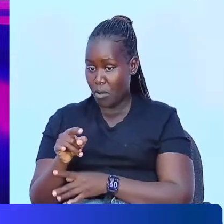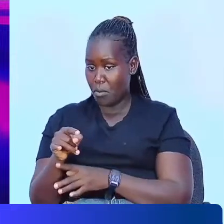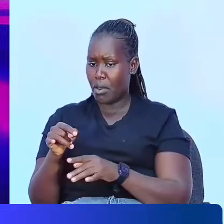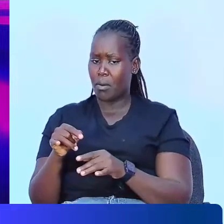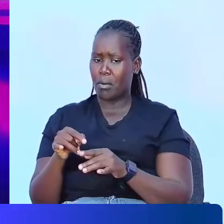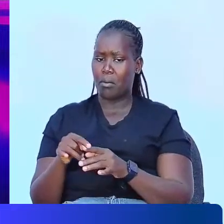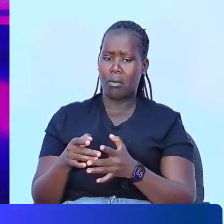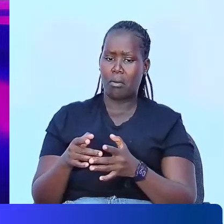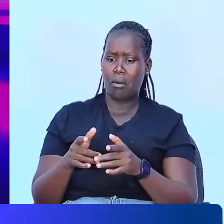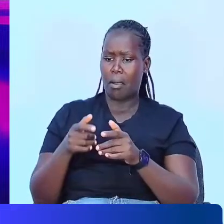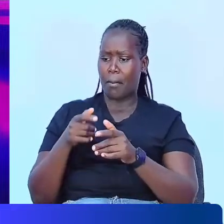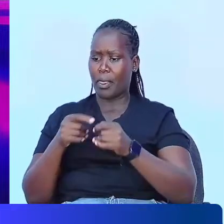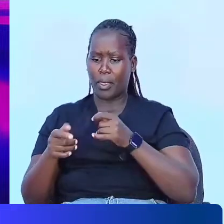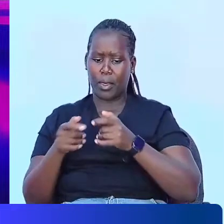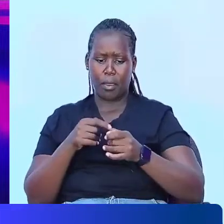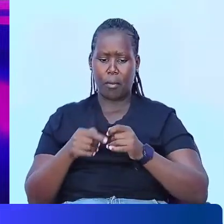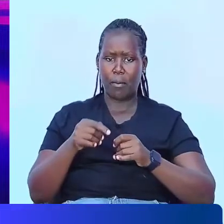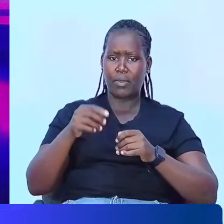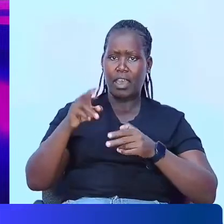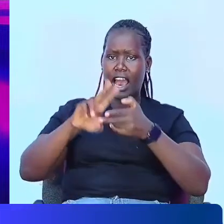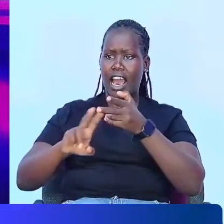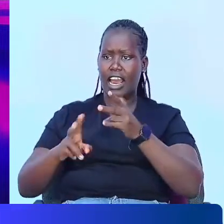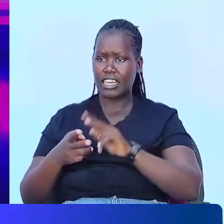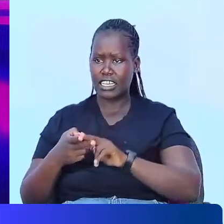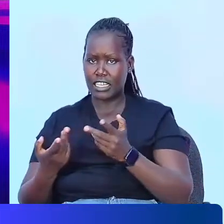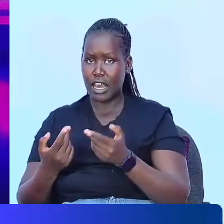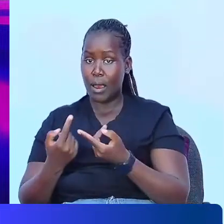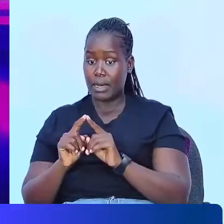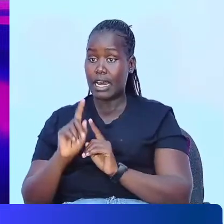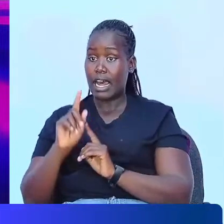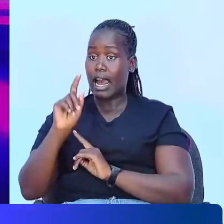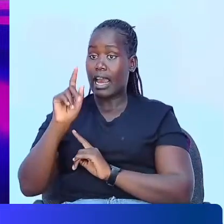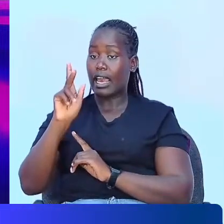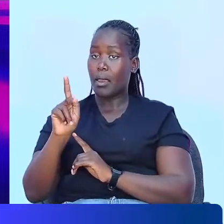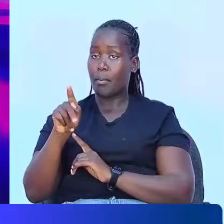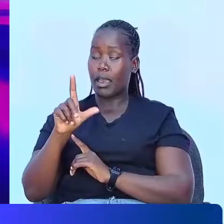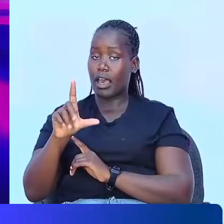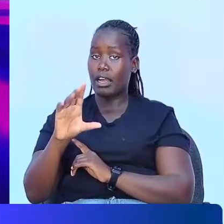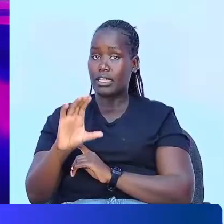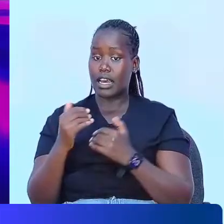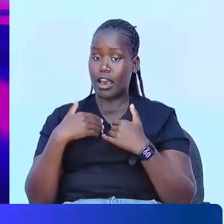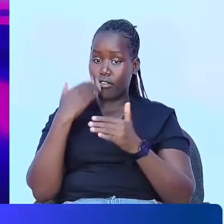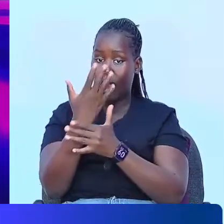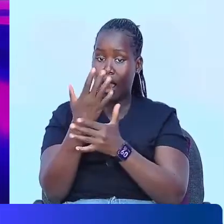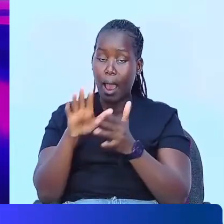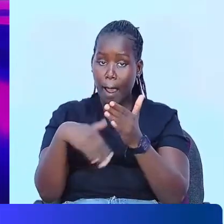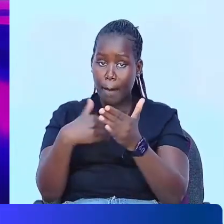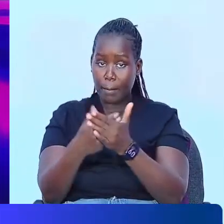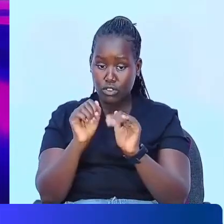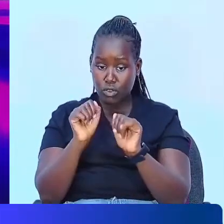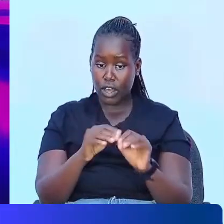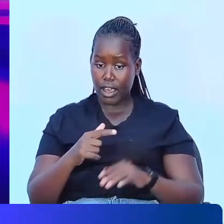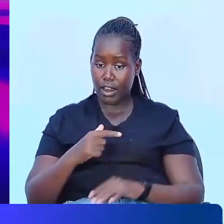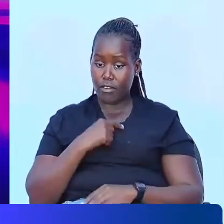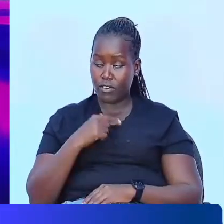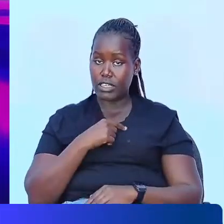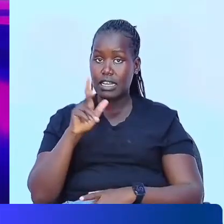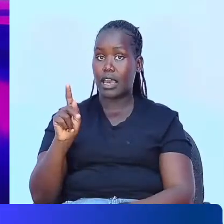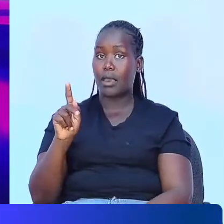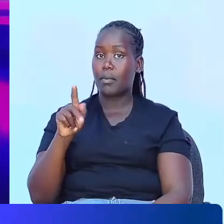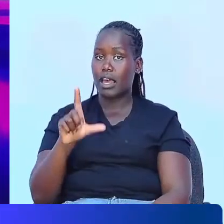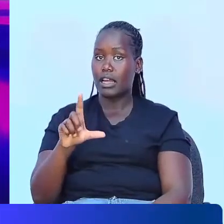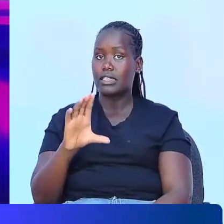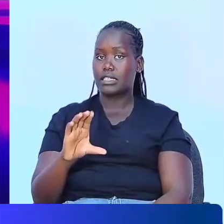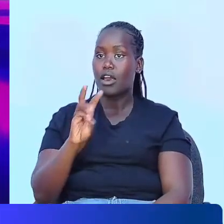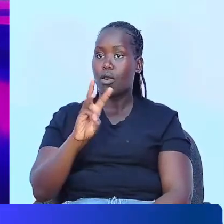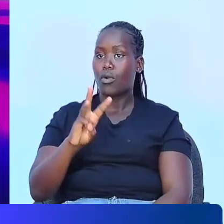stars and hashes, then of course Kenya Power has an application, as well as you can go onto the Kenya Power website, as well as those who